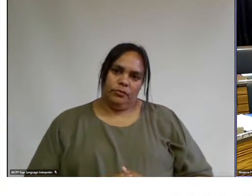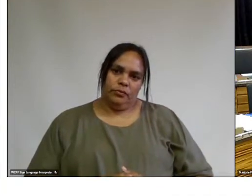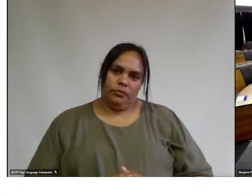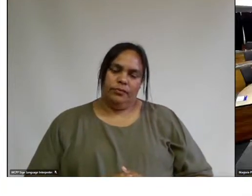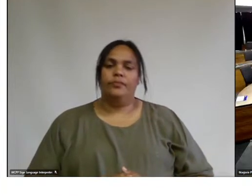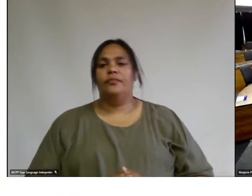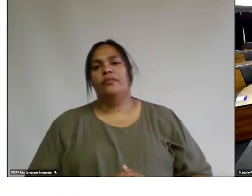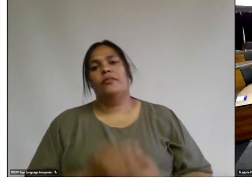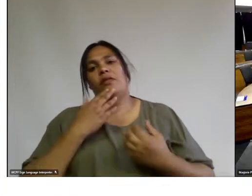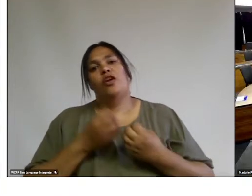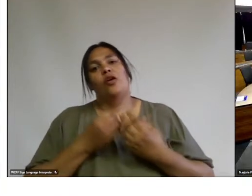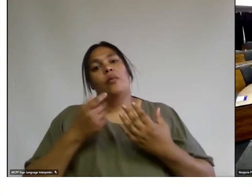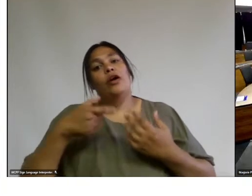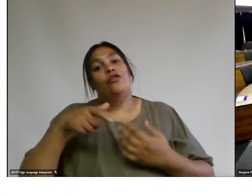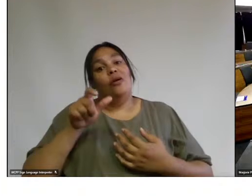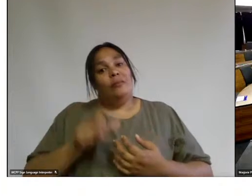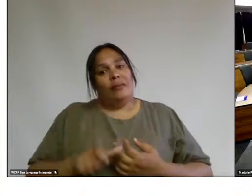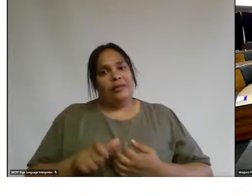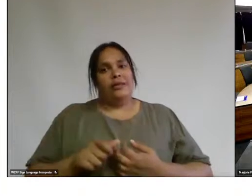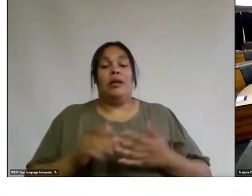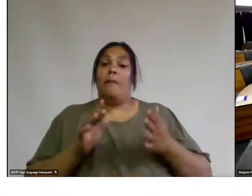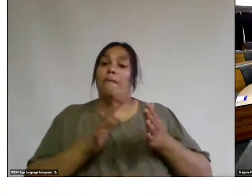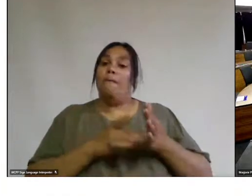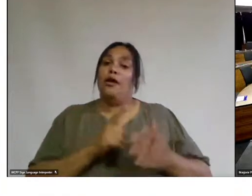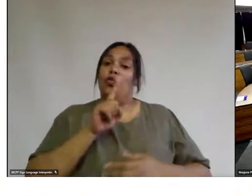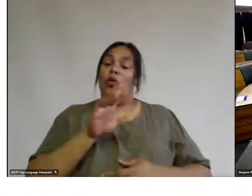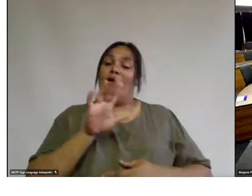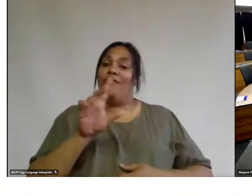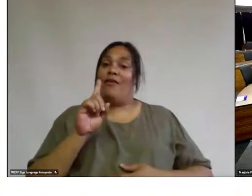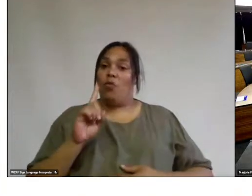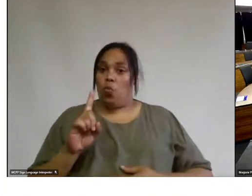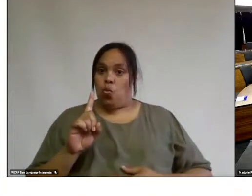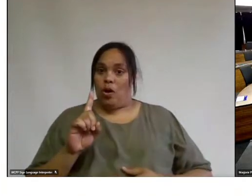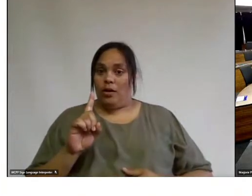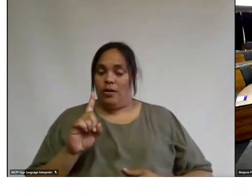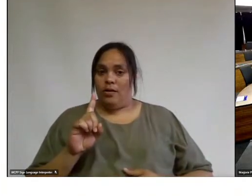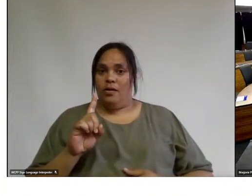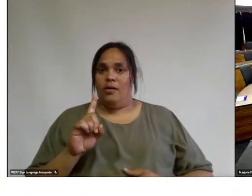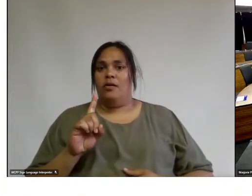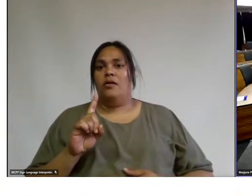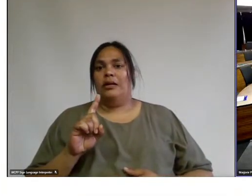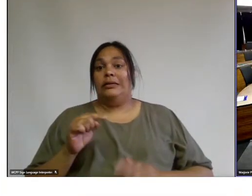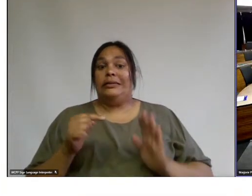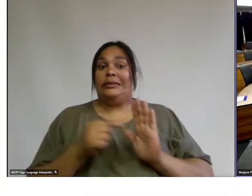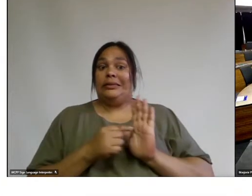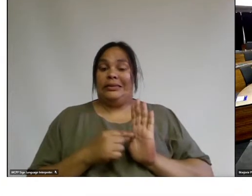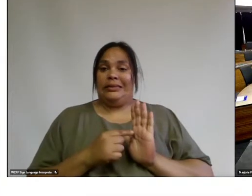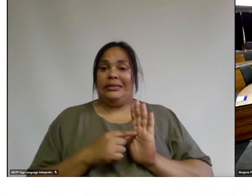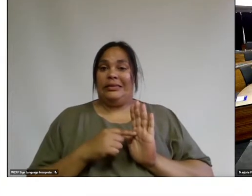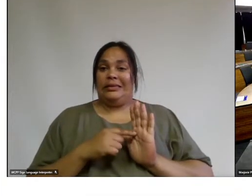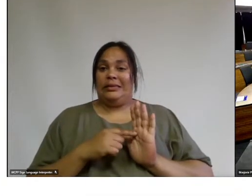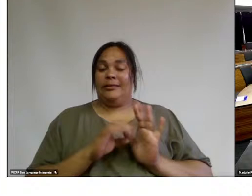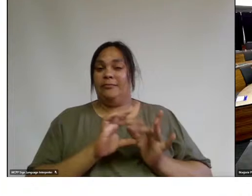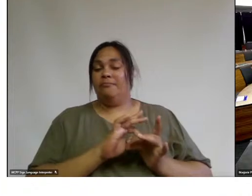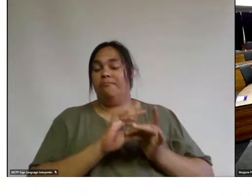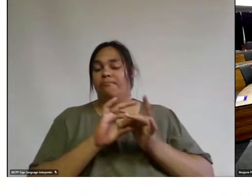Thank you very much, Chairperson. On page 151, in regard